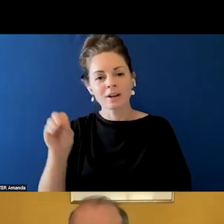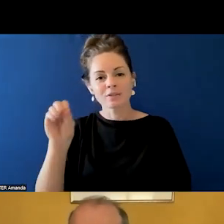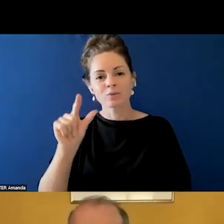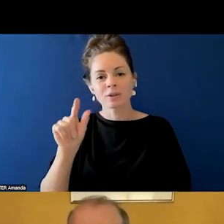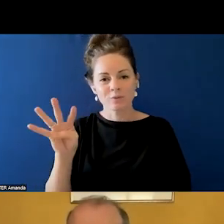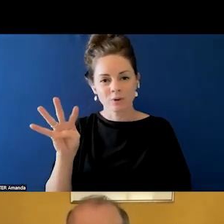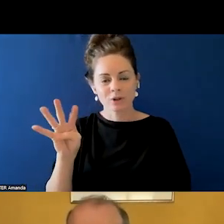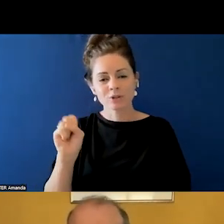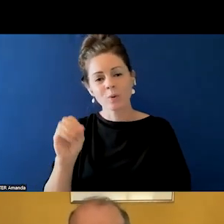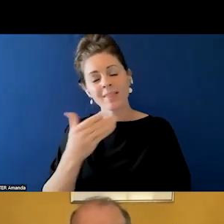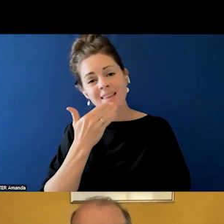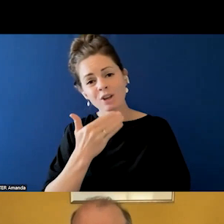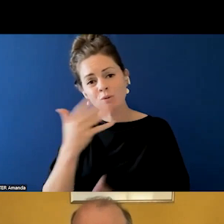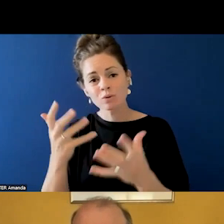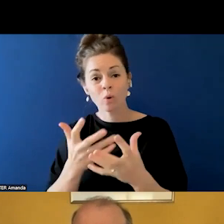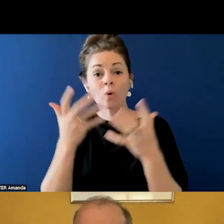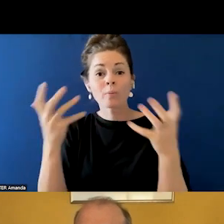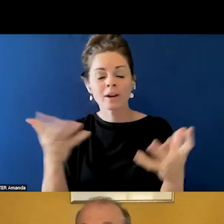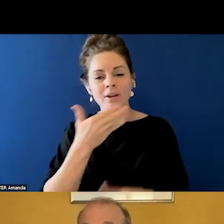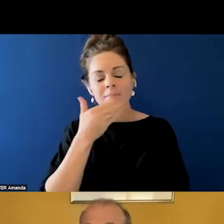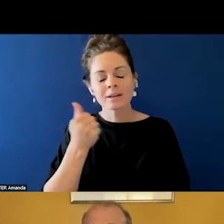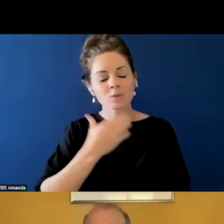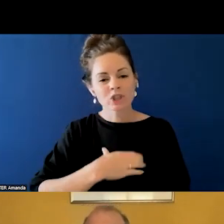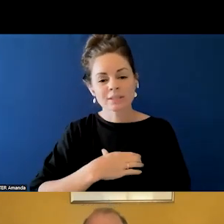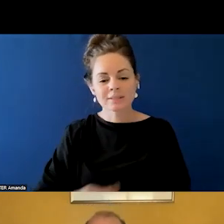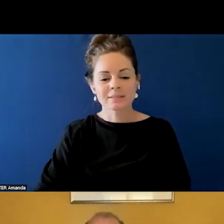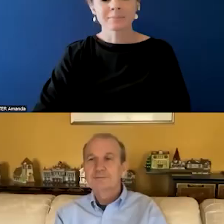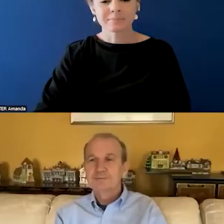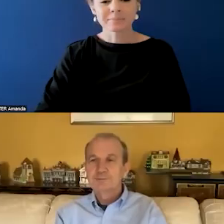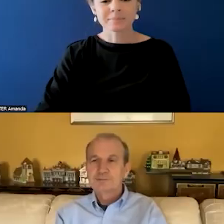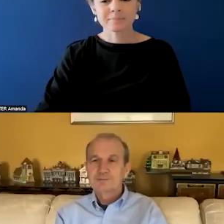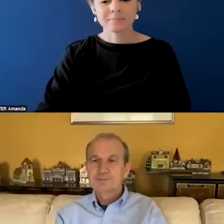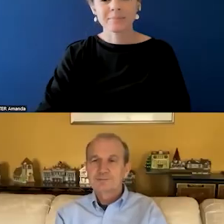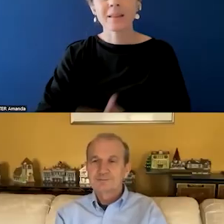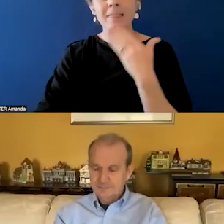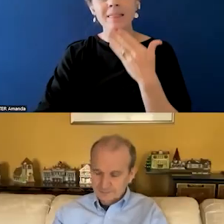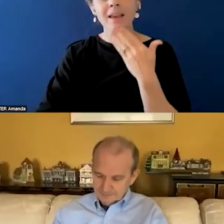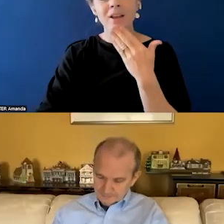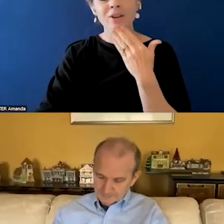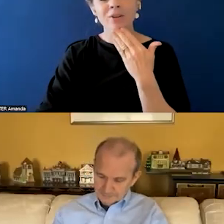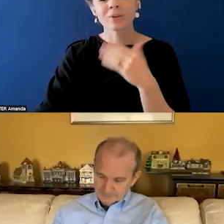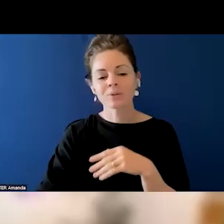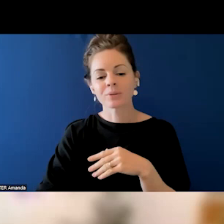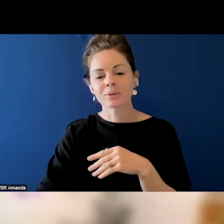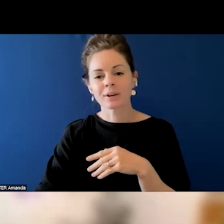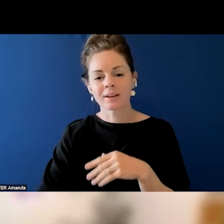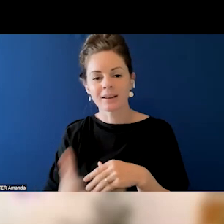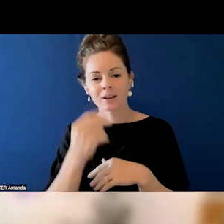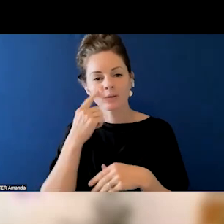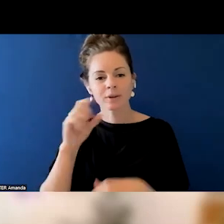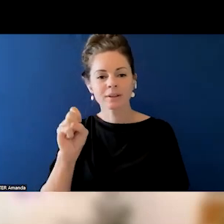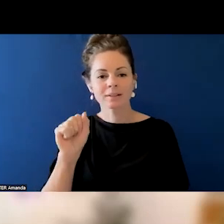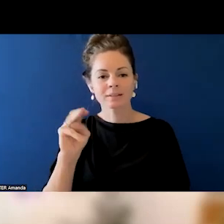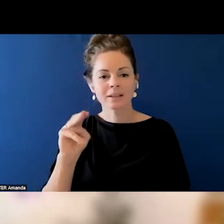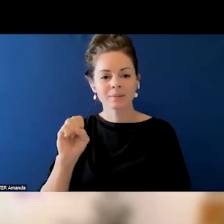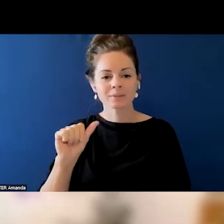2024. So thank you very much, and best wishes. Thank you, Brian, as always, and thanks as well to SAMHSA for the